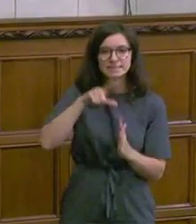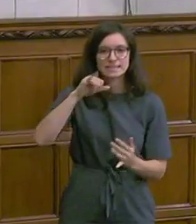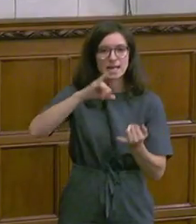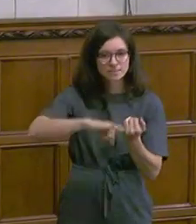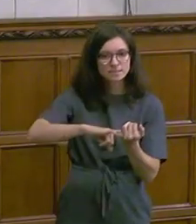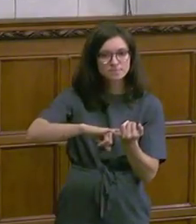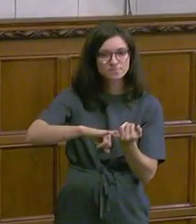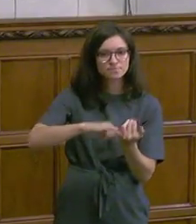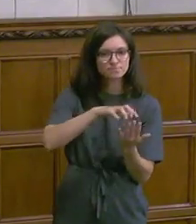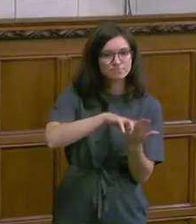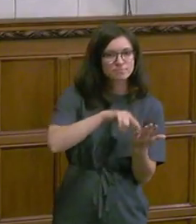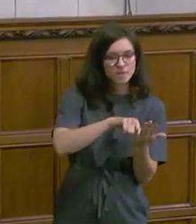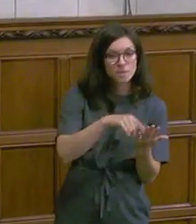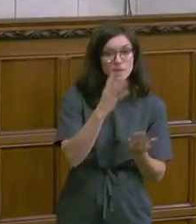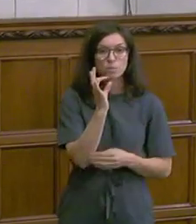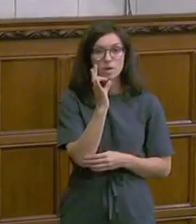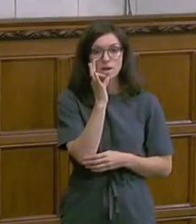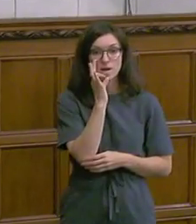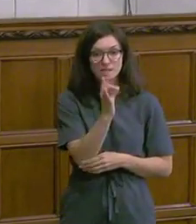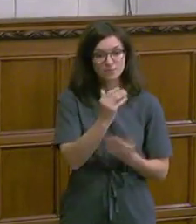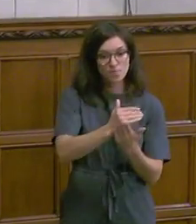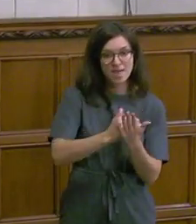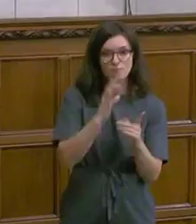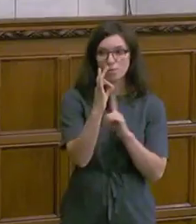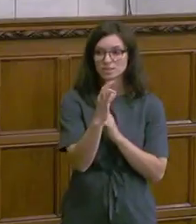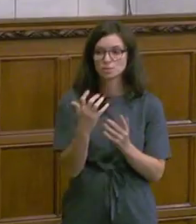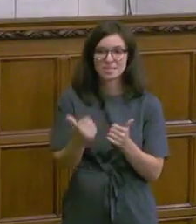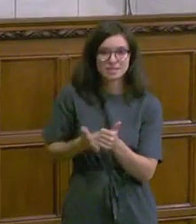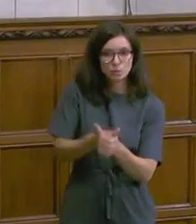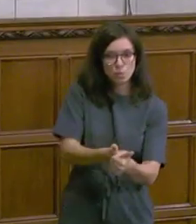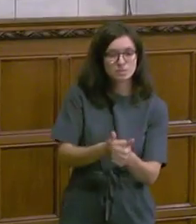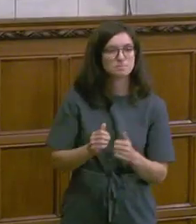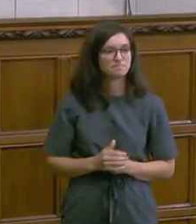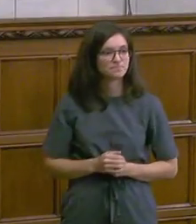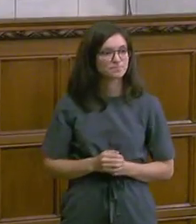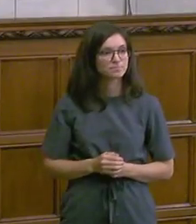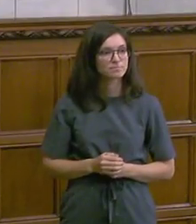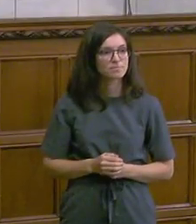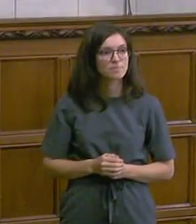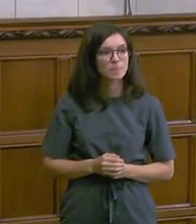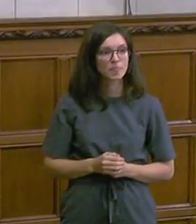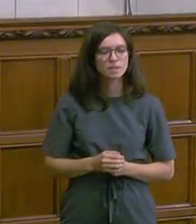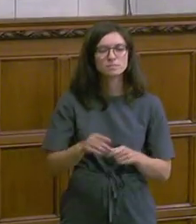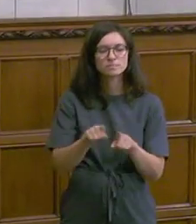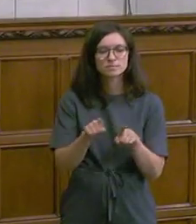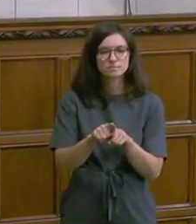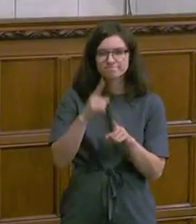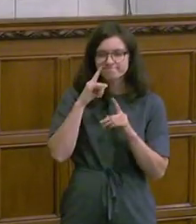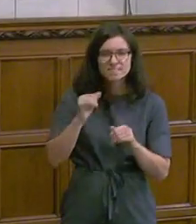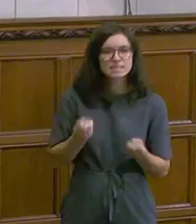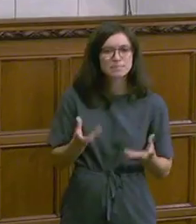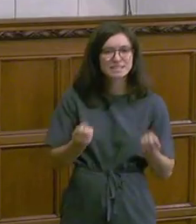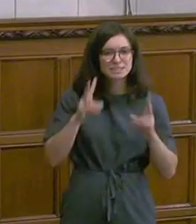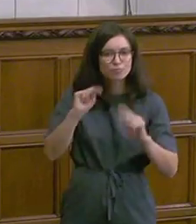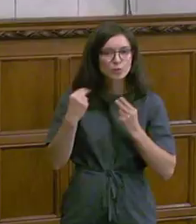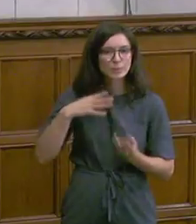which I would endorse. The first thing I would say, though, is what we need as we approach the comprehensive spending review is additional funding